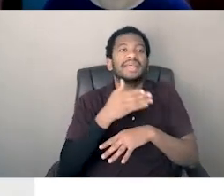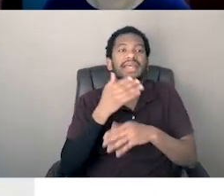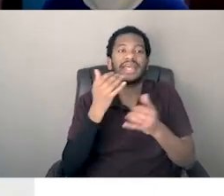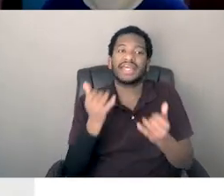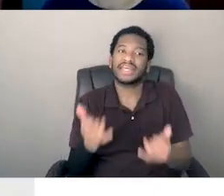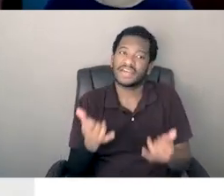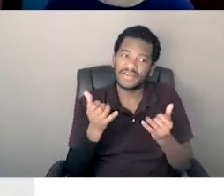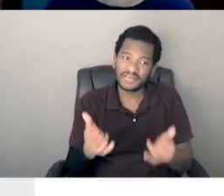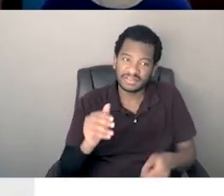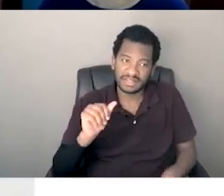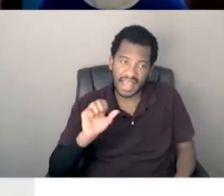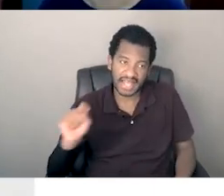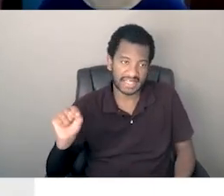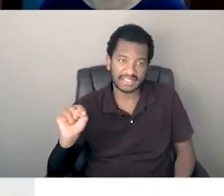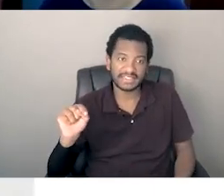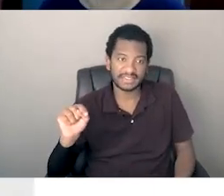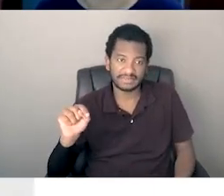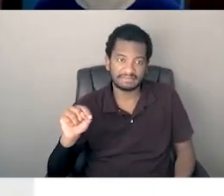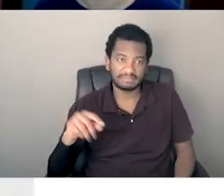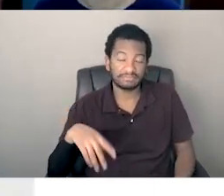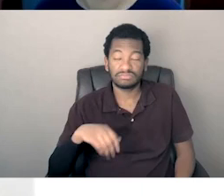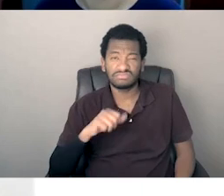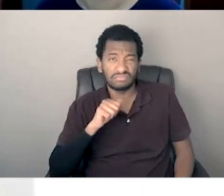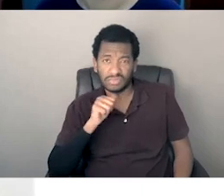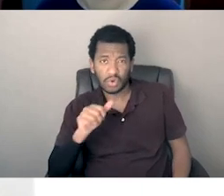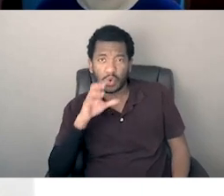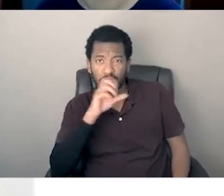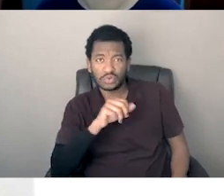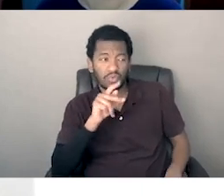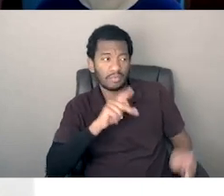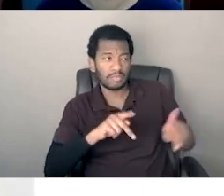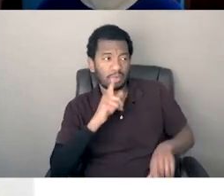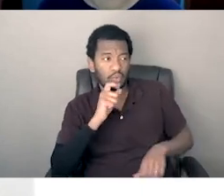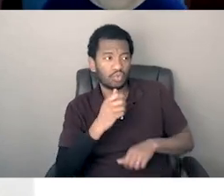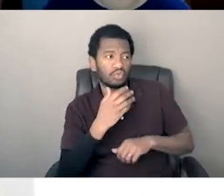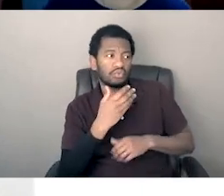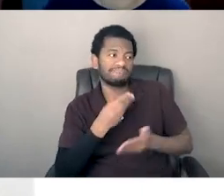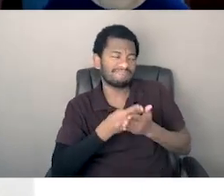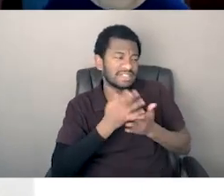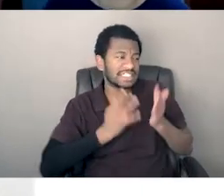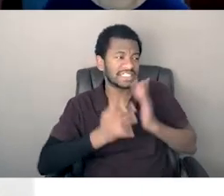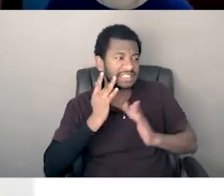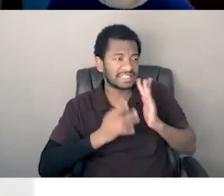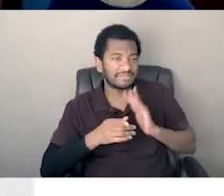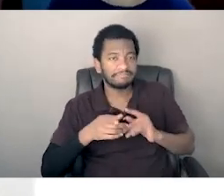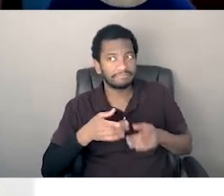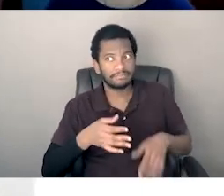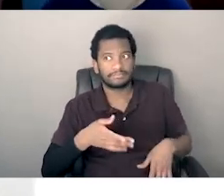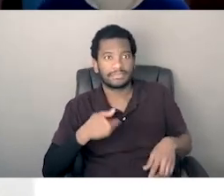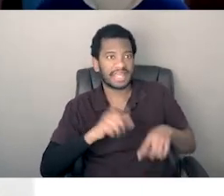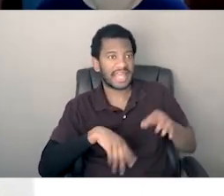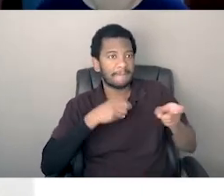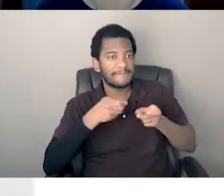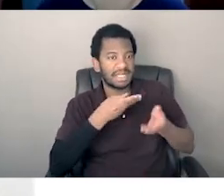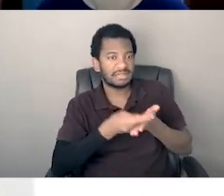Again, working against the assumption that people in poverty can't manage money. So let's not create policies that overburden